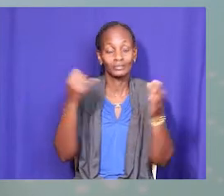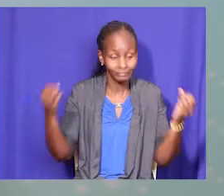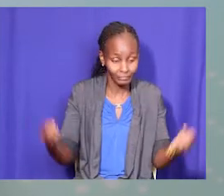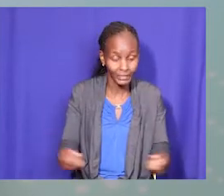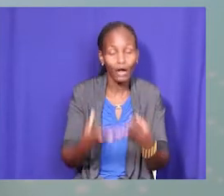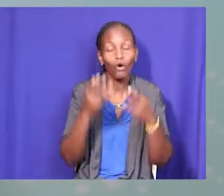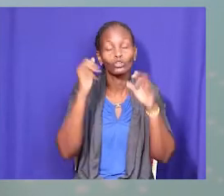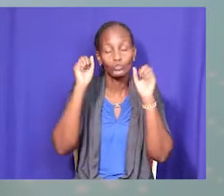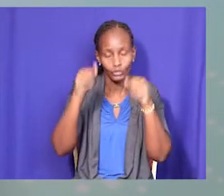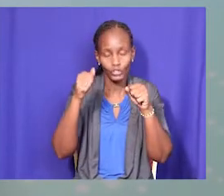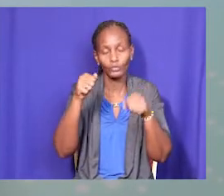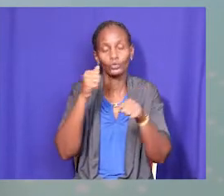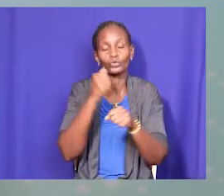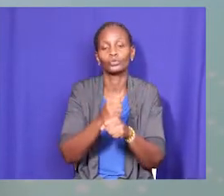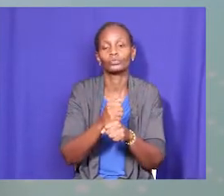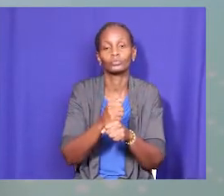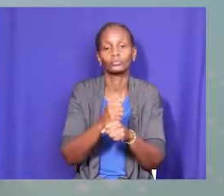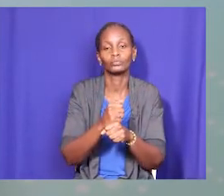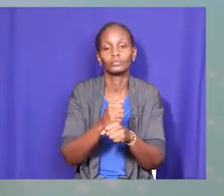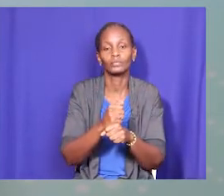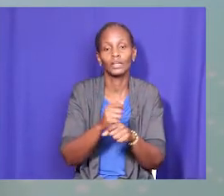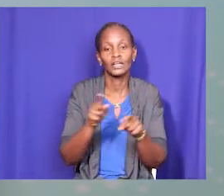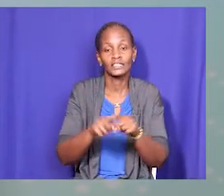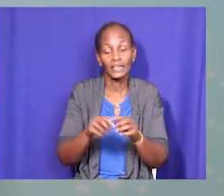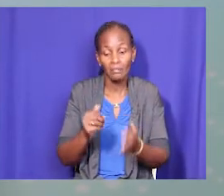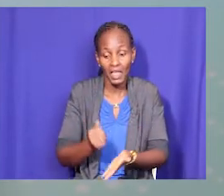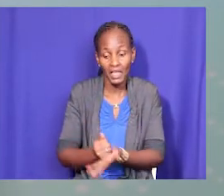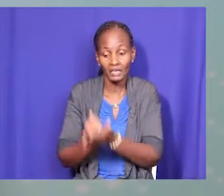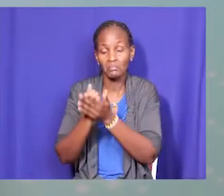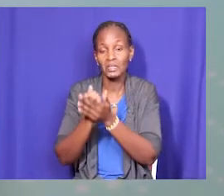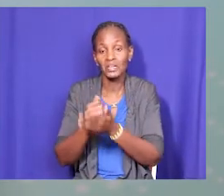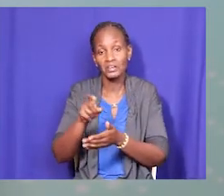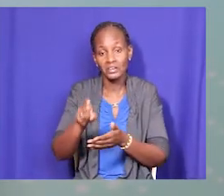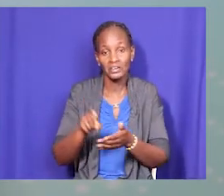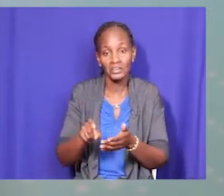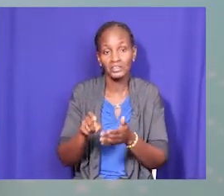miracles, including helping the needy.